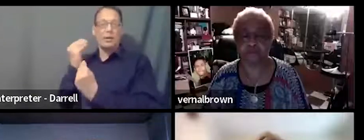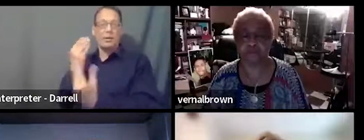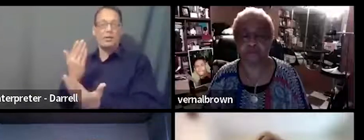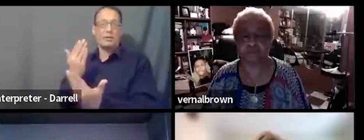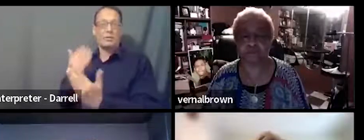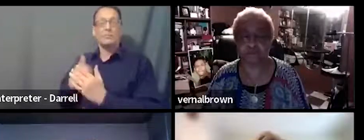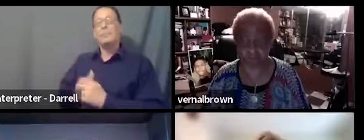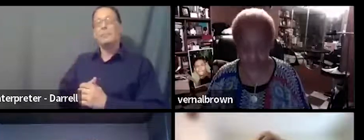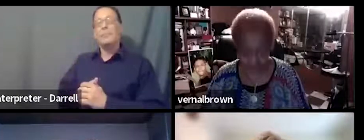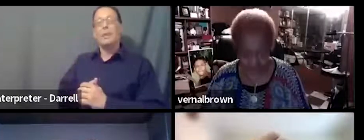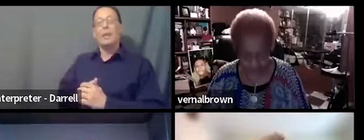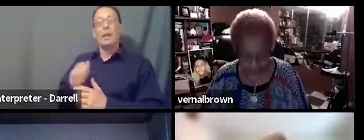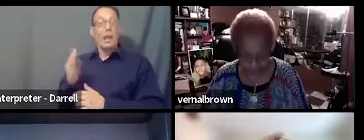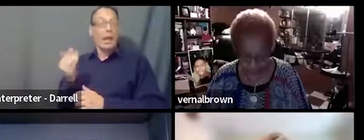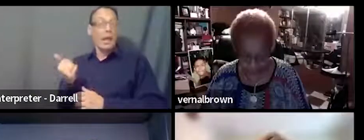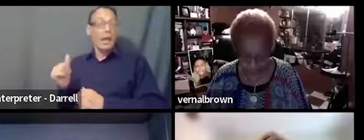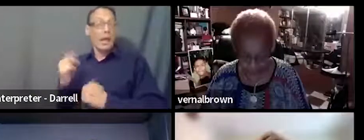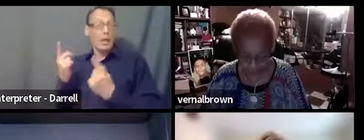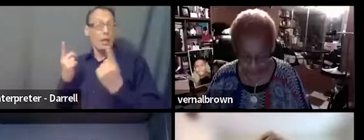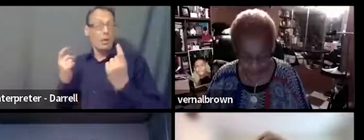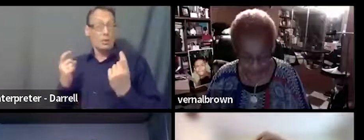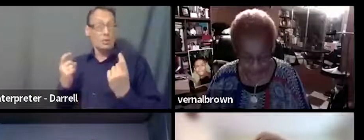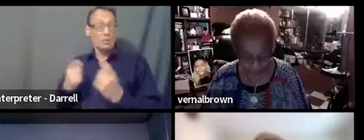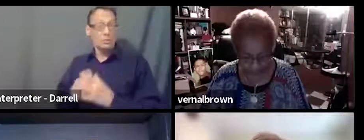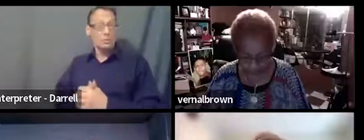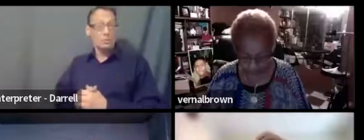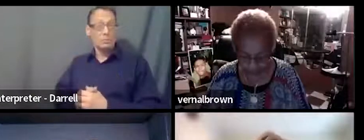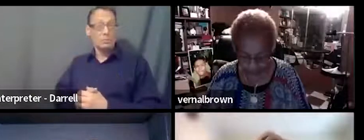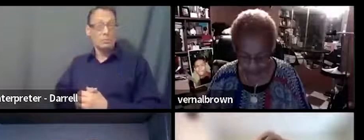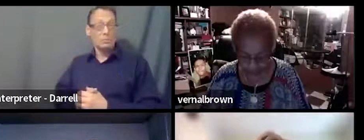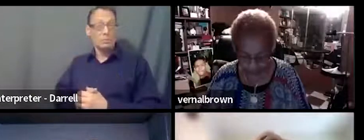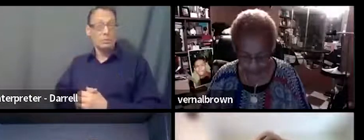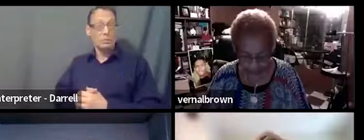purposes. Does the board have any questions?